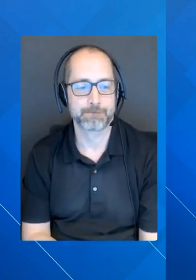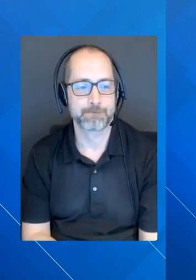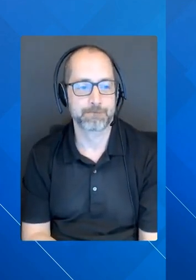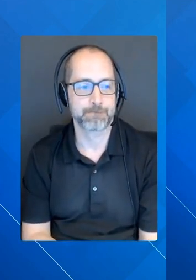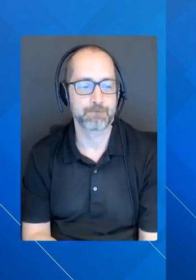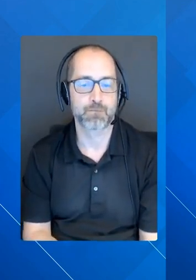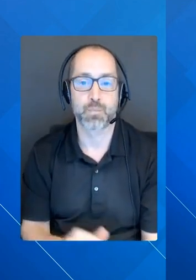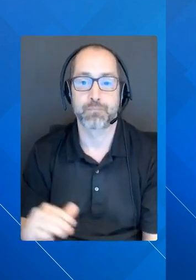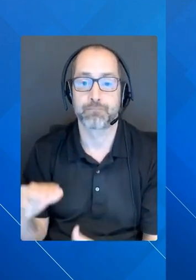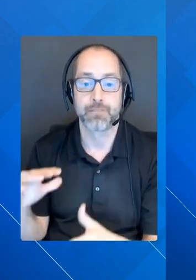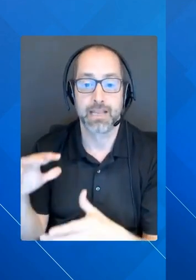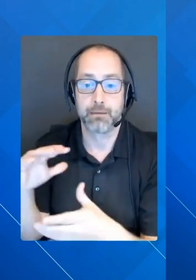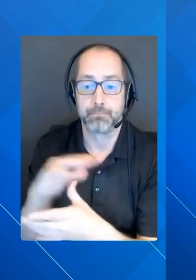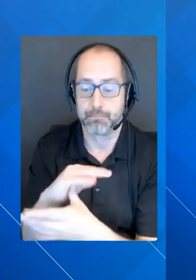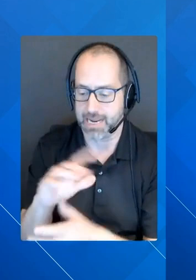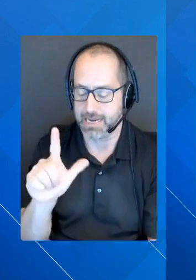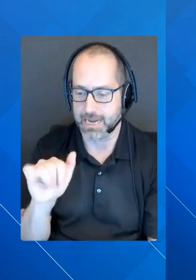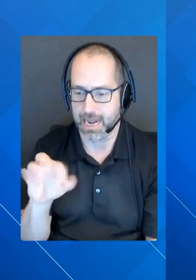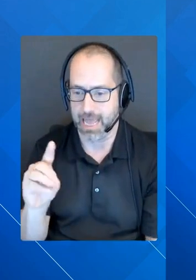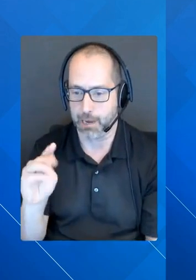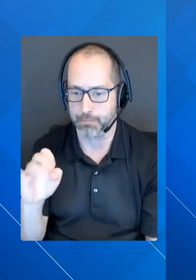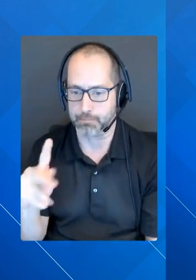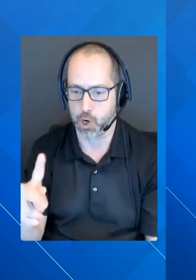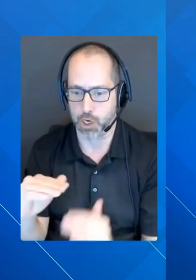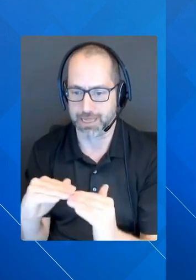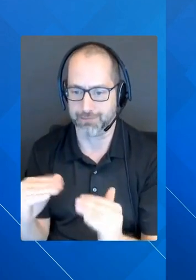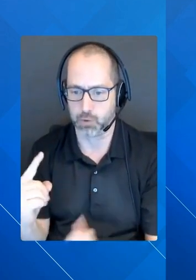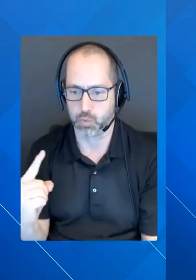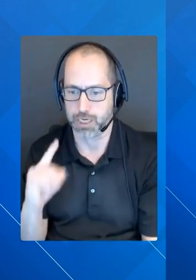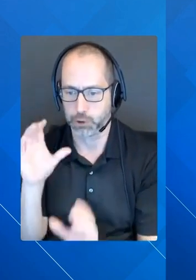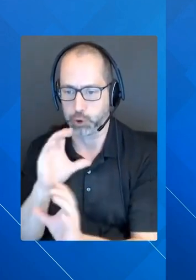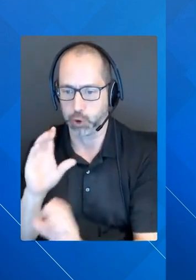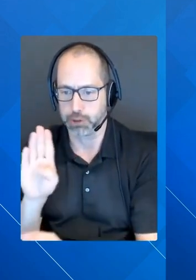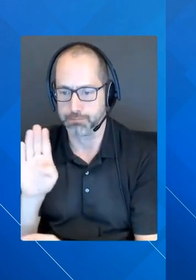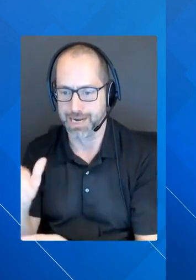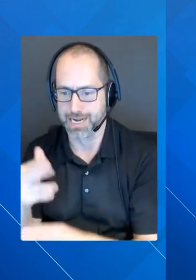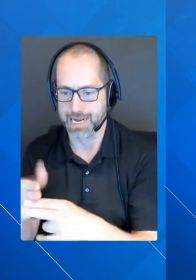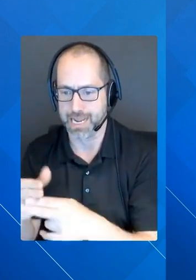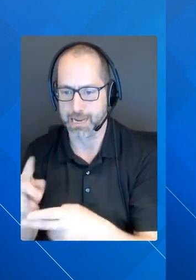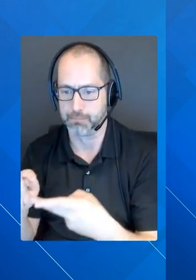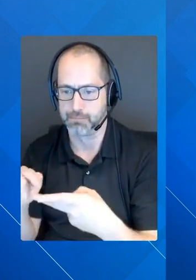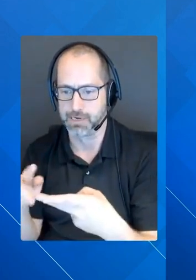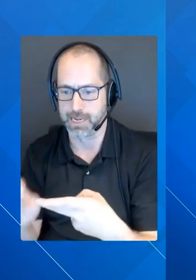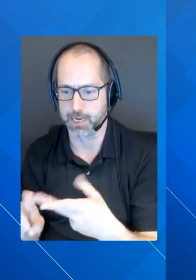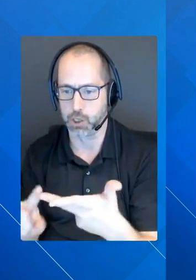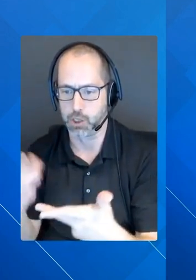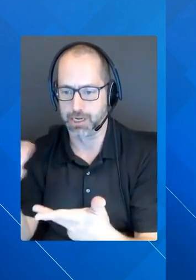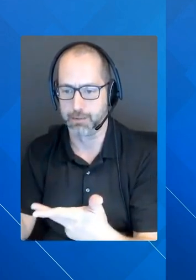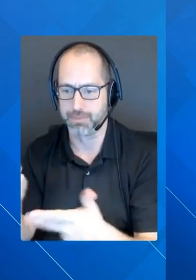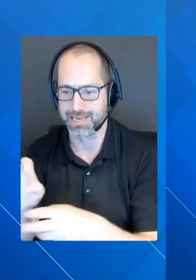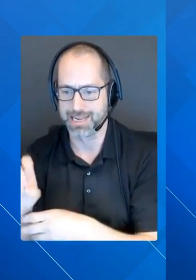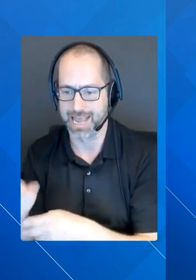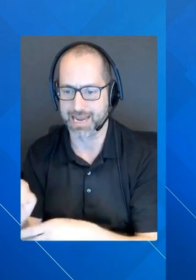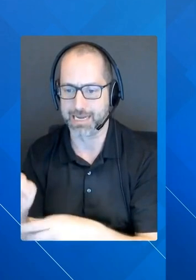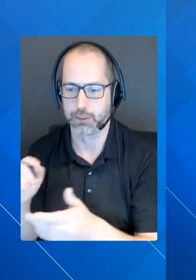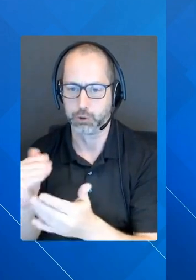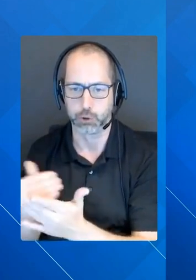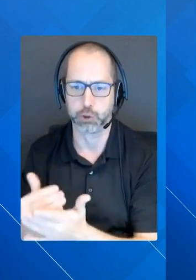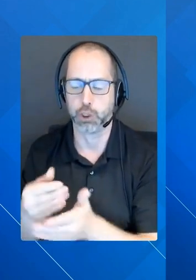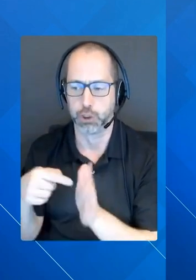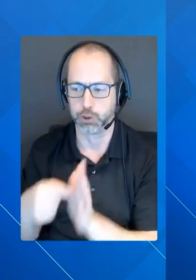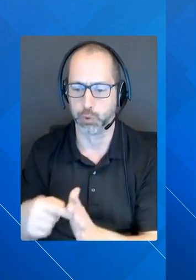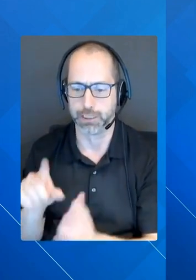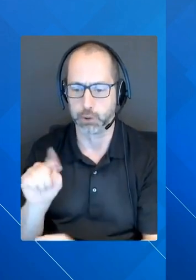Main landmark heading level 1 session list search by name, title, or company edit search showing 20 sessions heading level 2